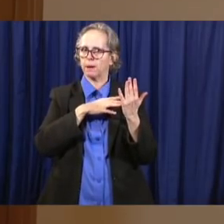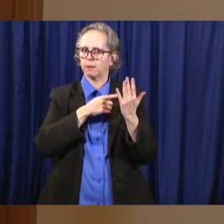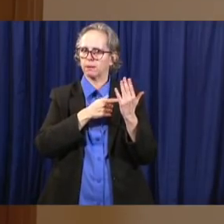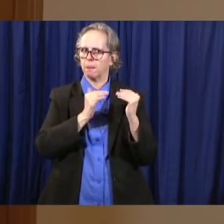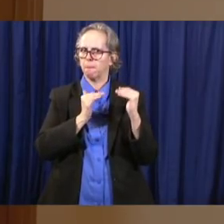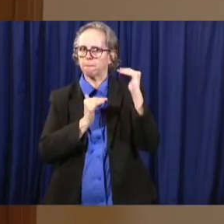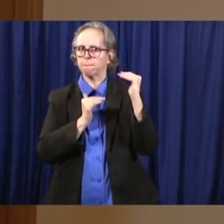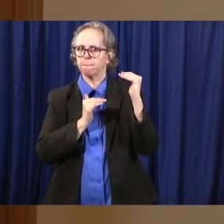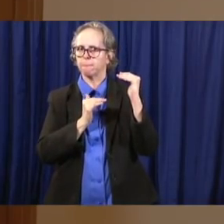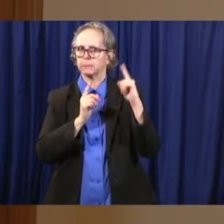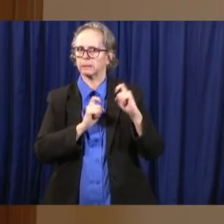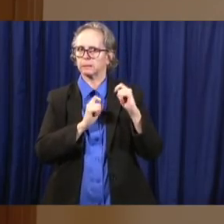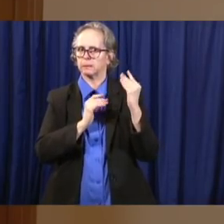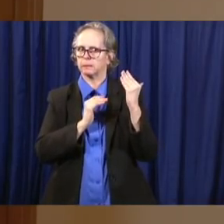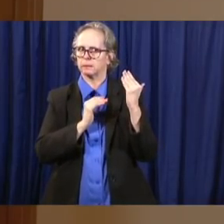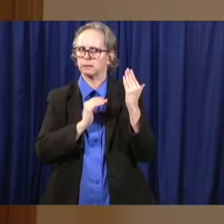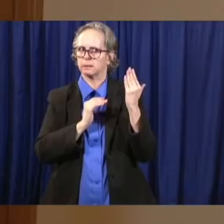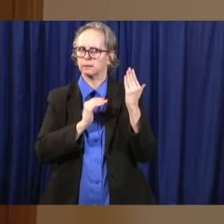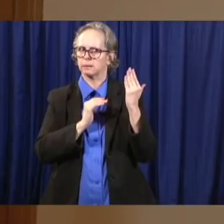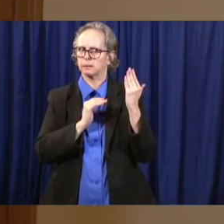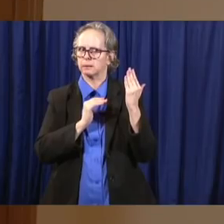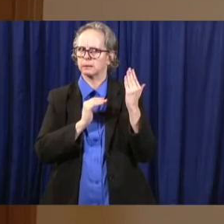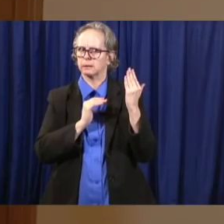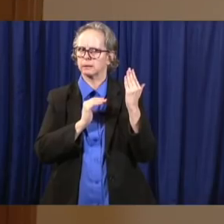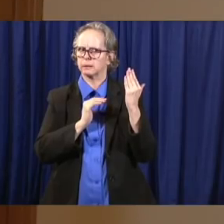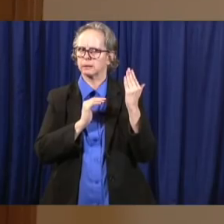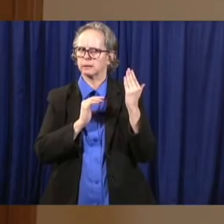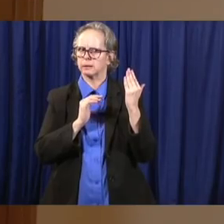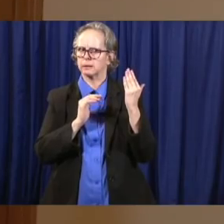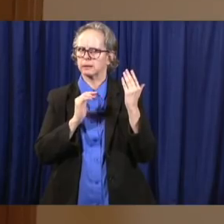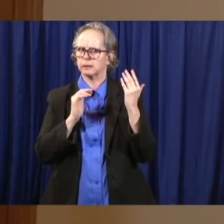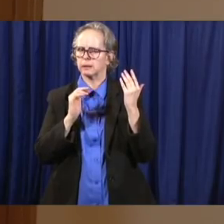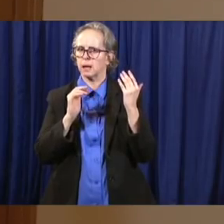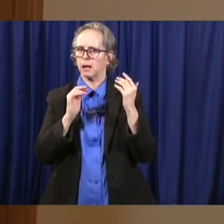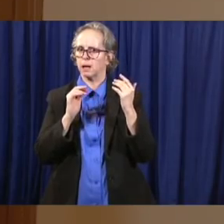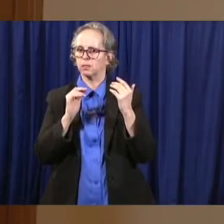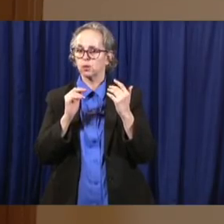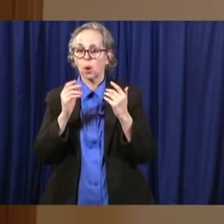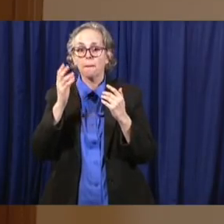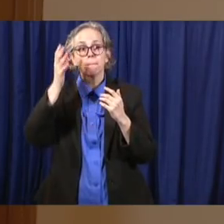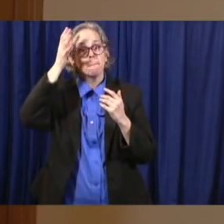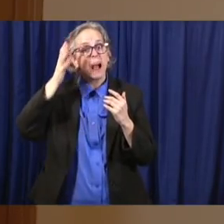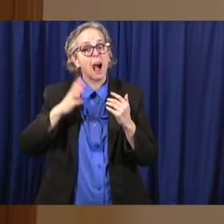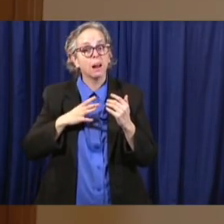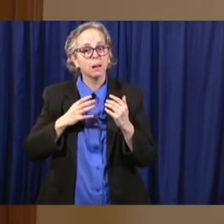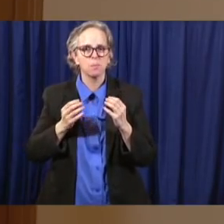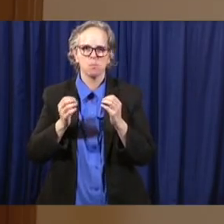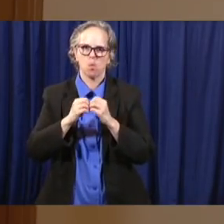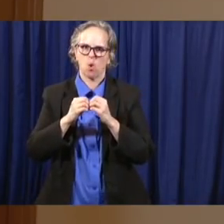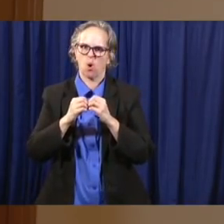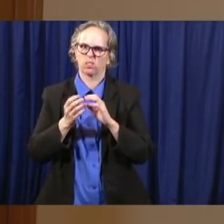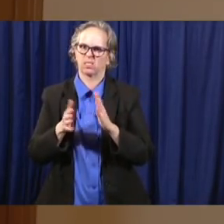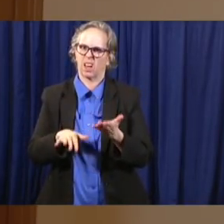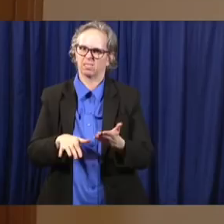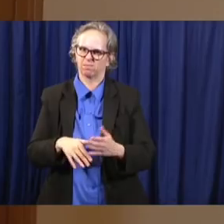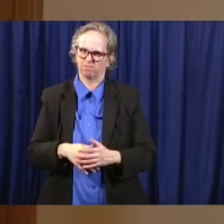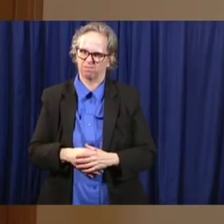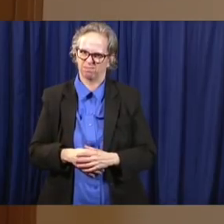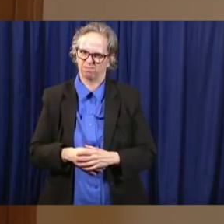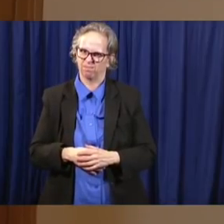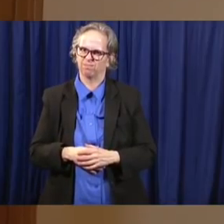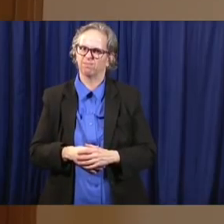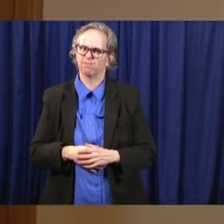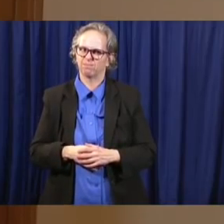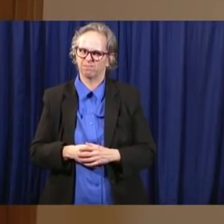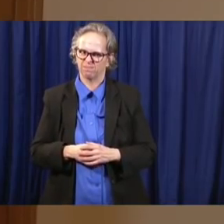Unfortunately, slightly more males in our death numbers thus far. All of this data is still lagging far behind. Many